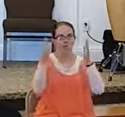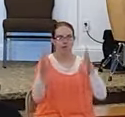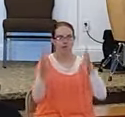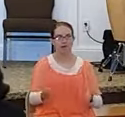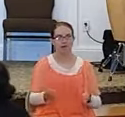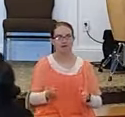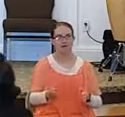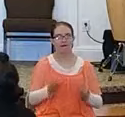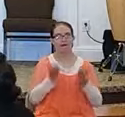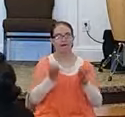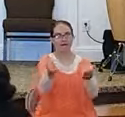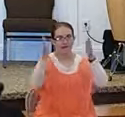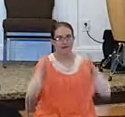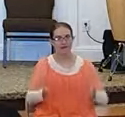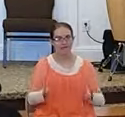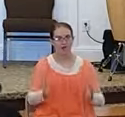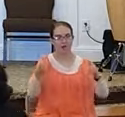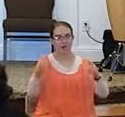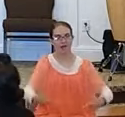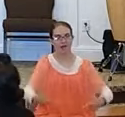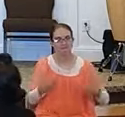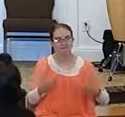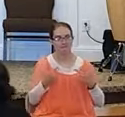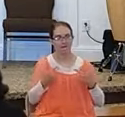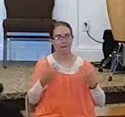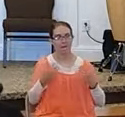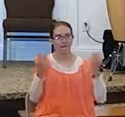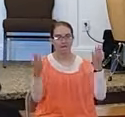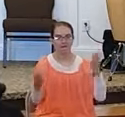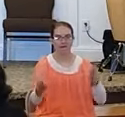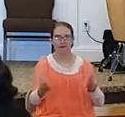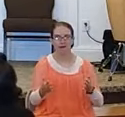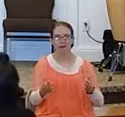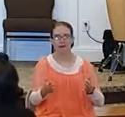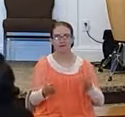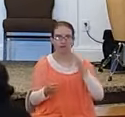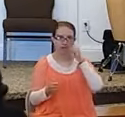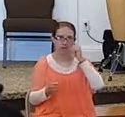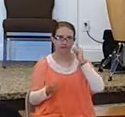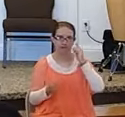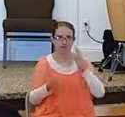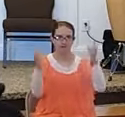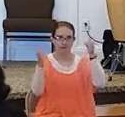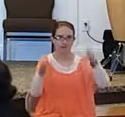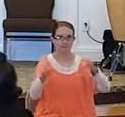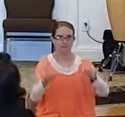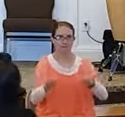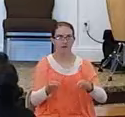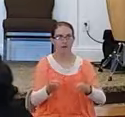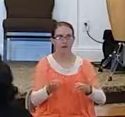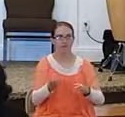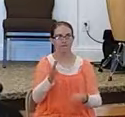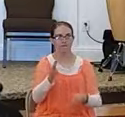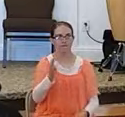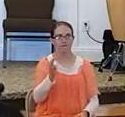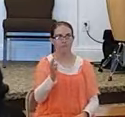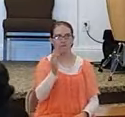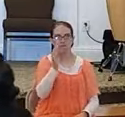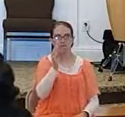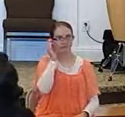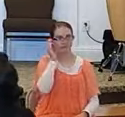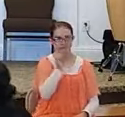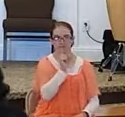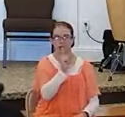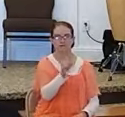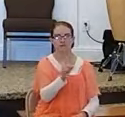who is the giver of life. Hallelujah. It may have some events in his life that happened in the four gospels, but that's not what it's